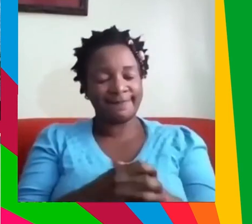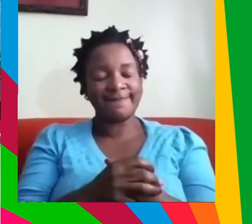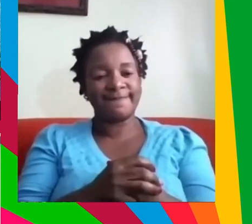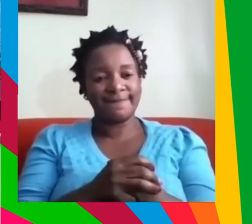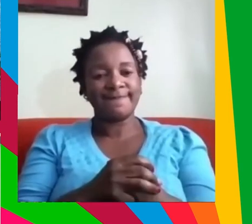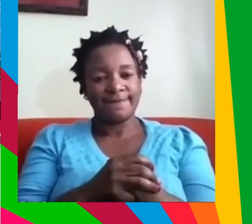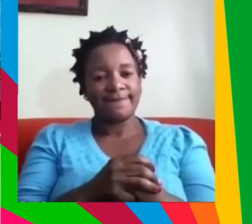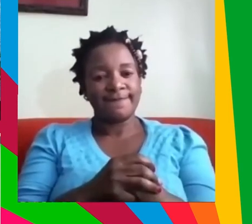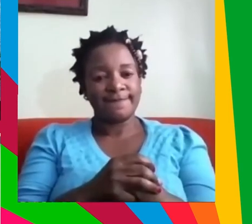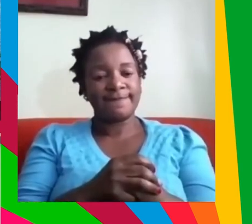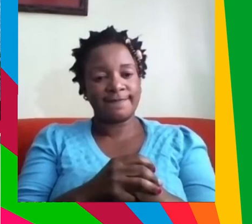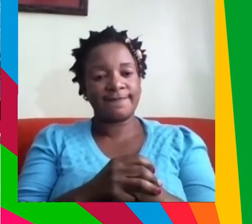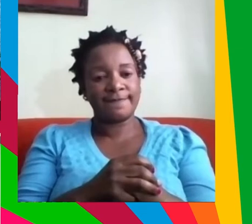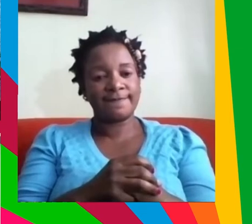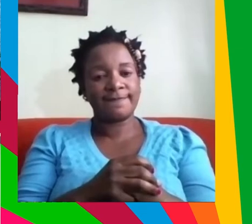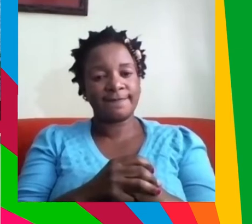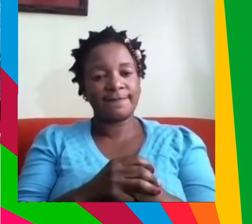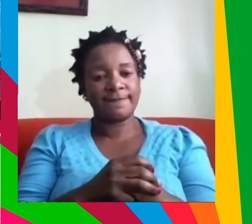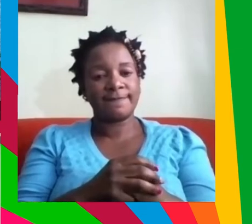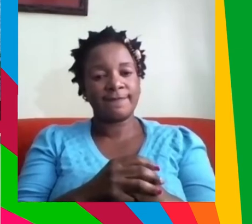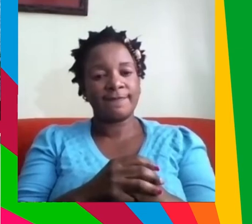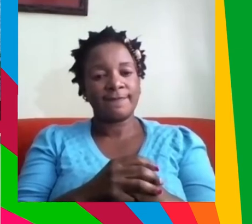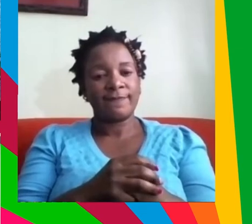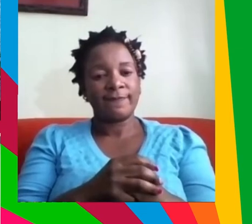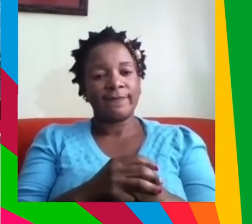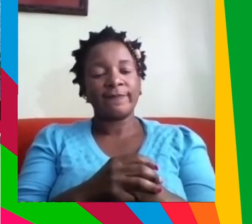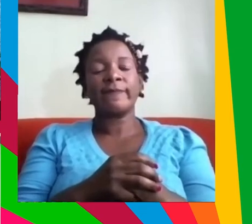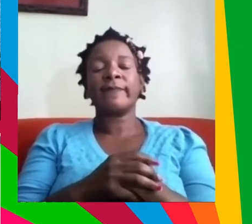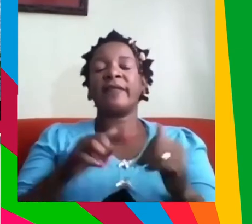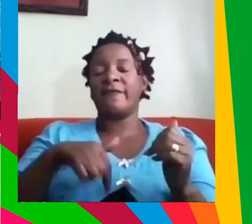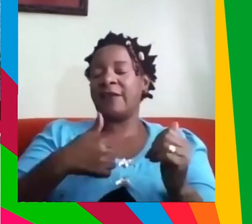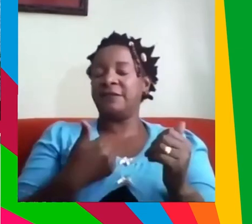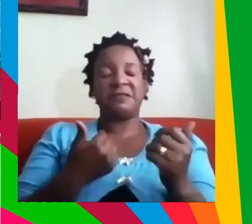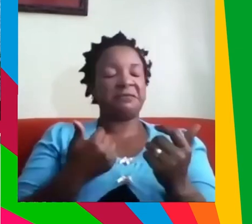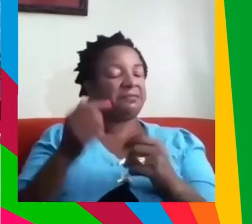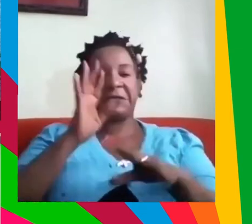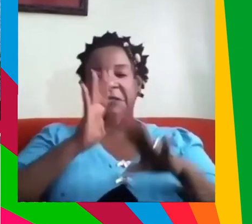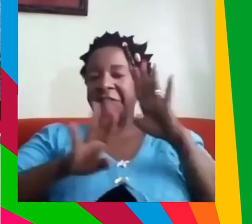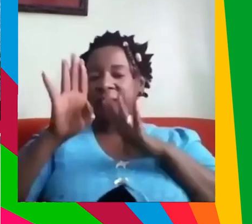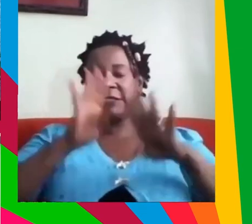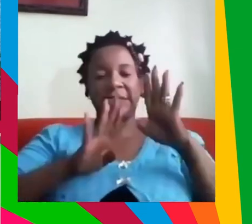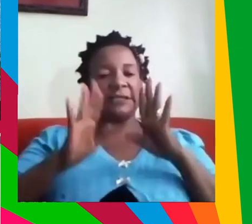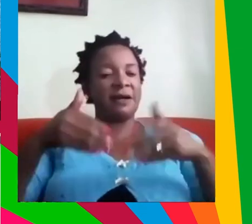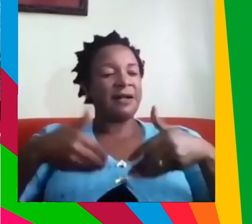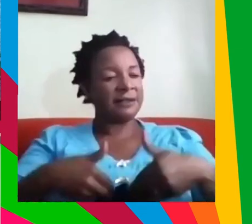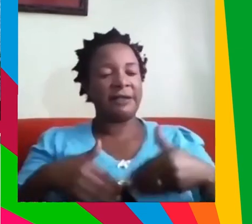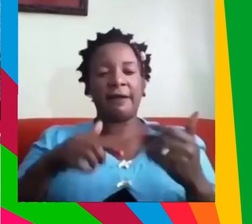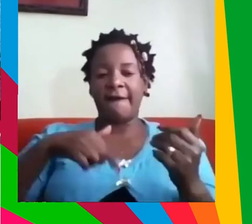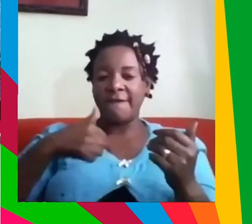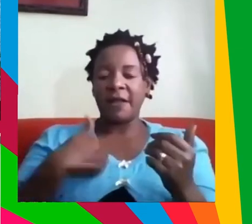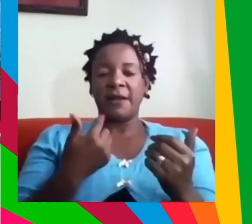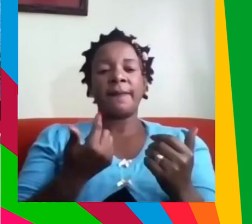I think my feelings are beyond me being frustrated and angry. I studied social anthropology for